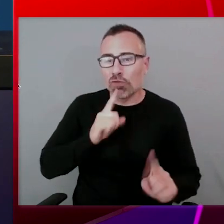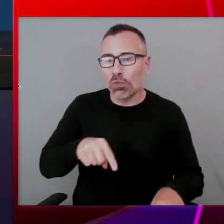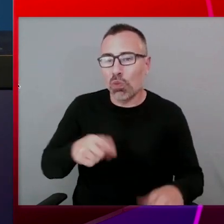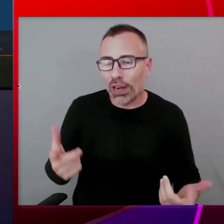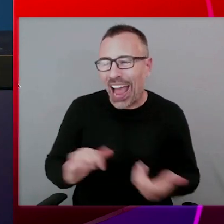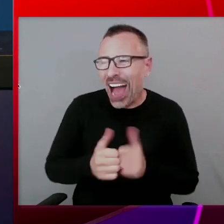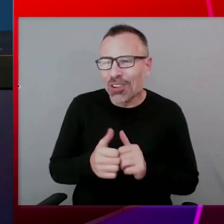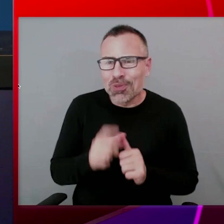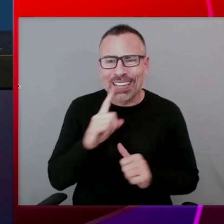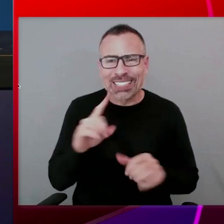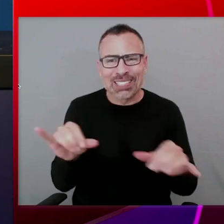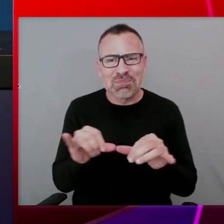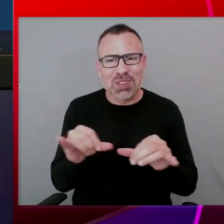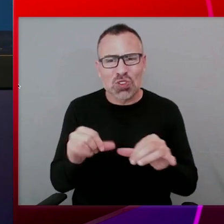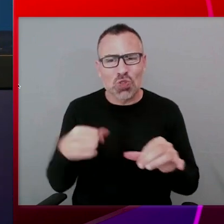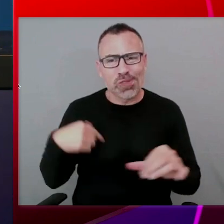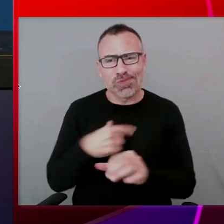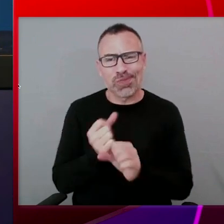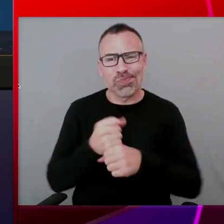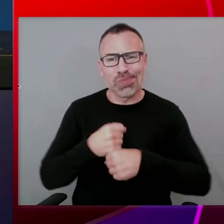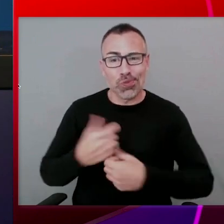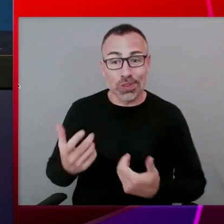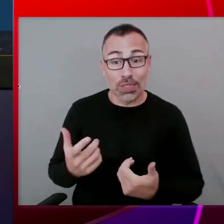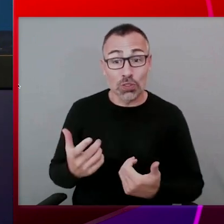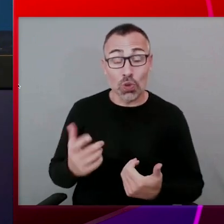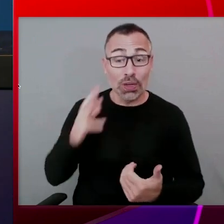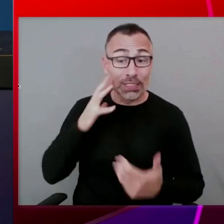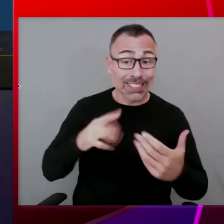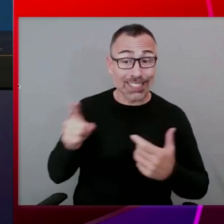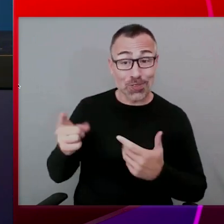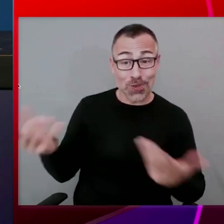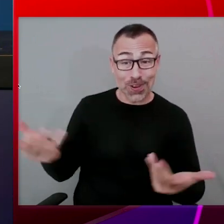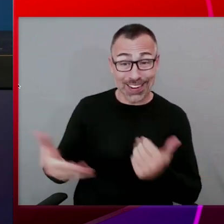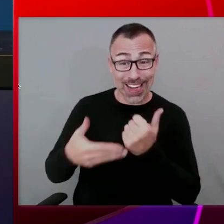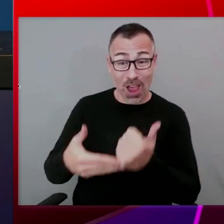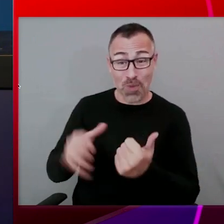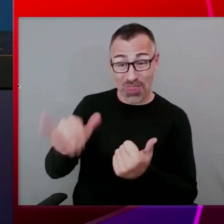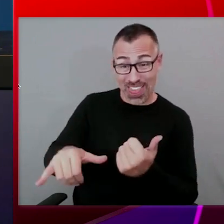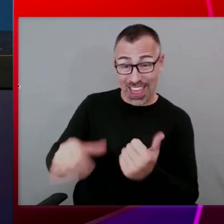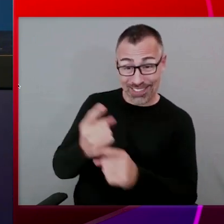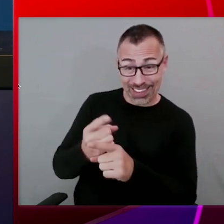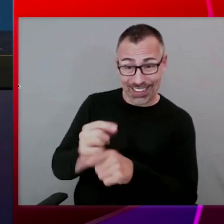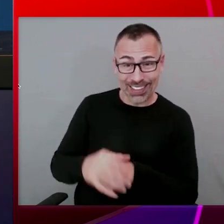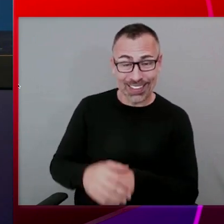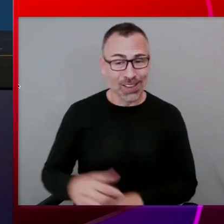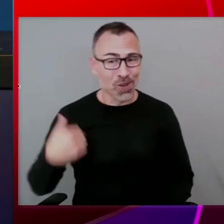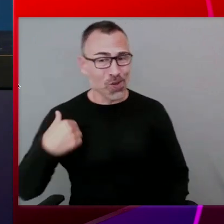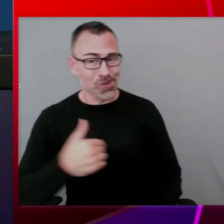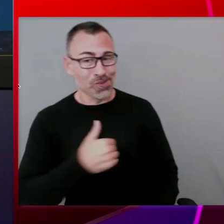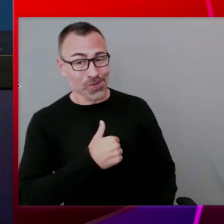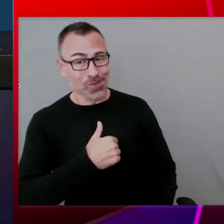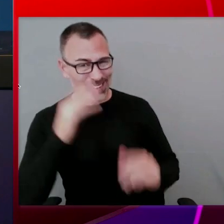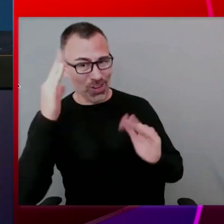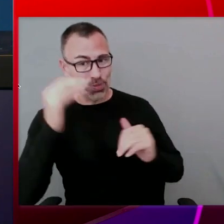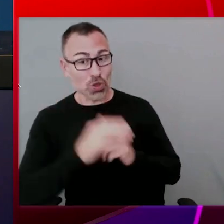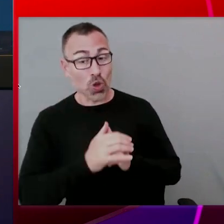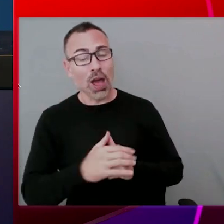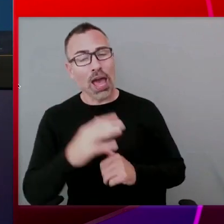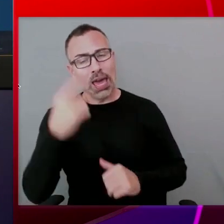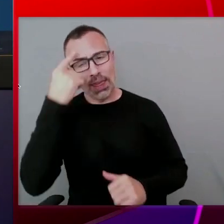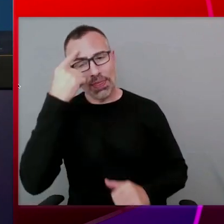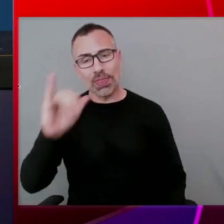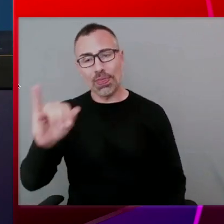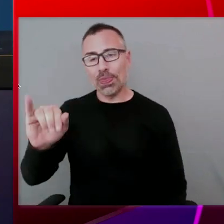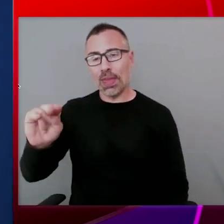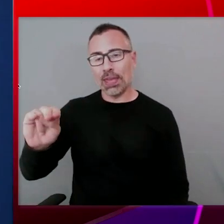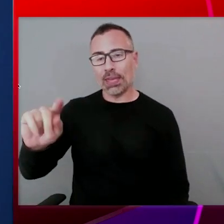measure what we're producing? So it sounds like you're here to help with some of that. Yeah, we certainly hope so. And I think integrity becomes a really